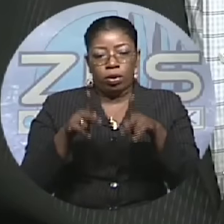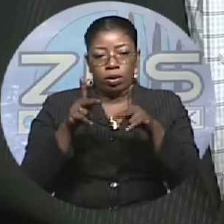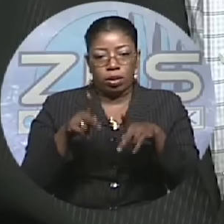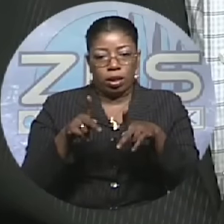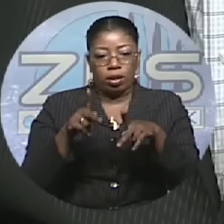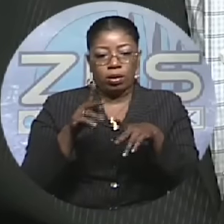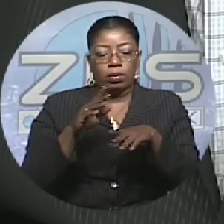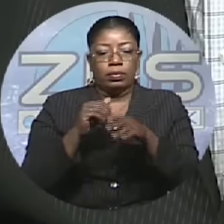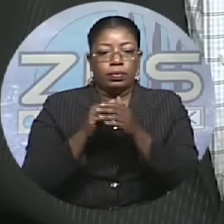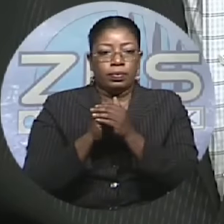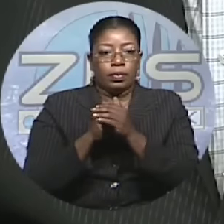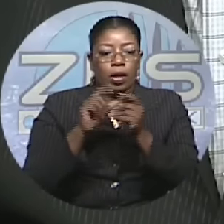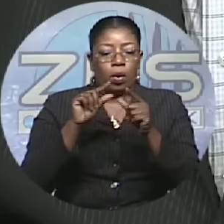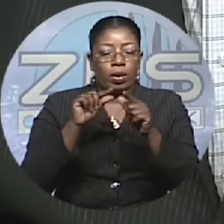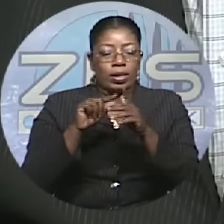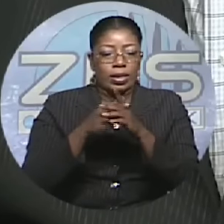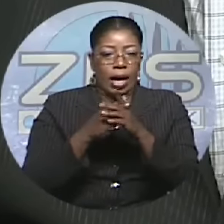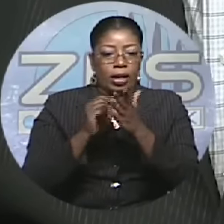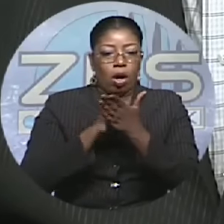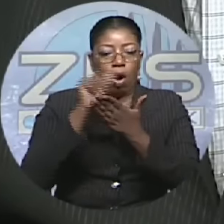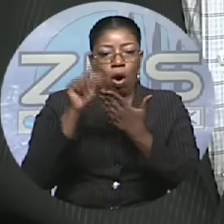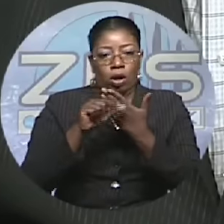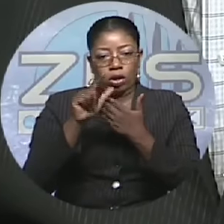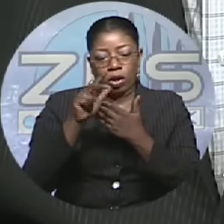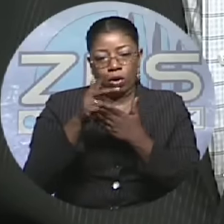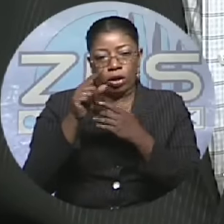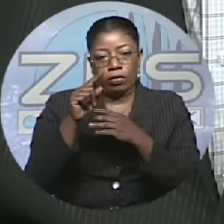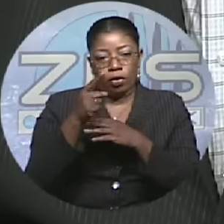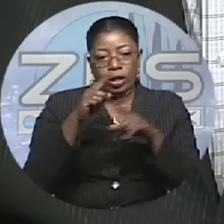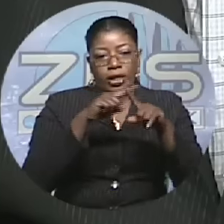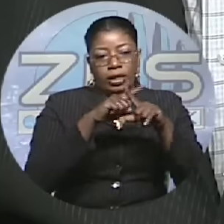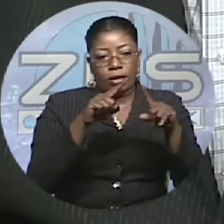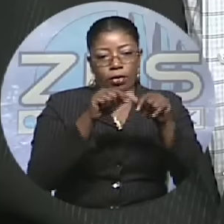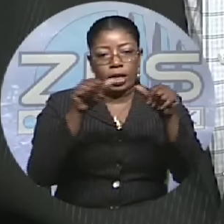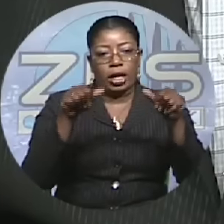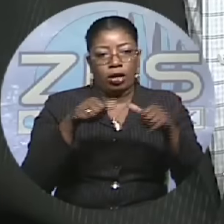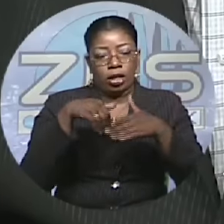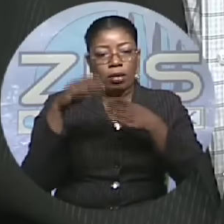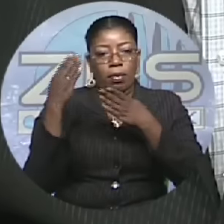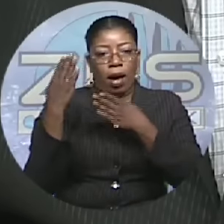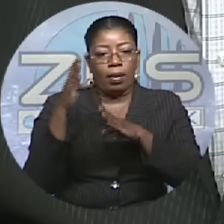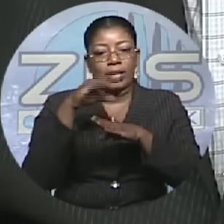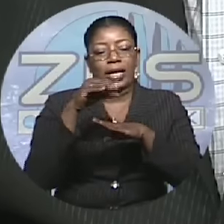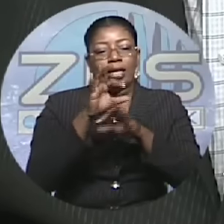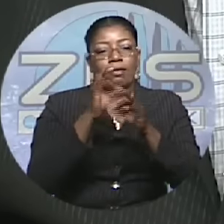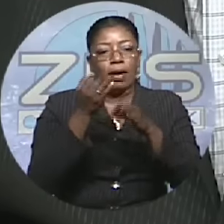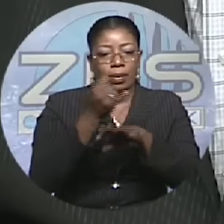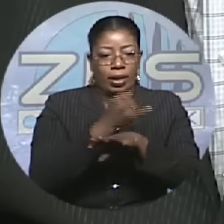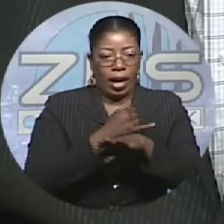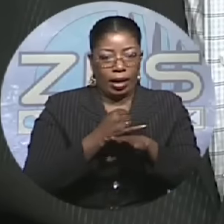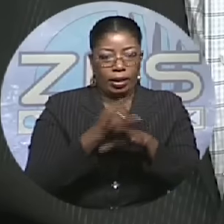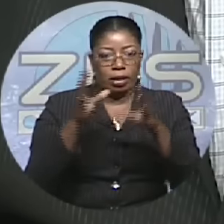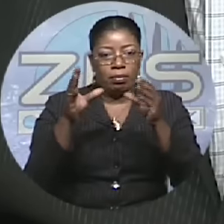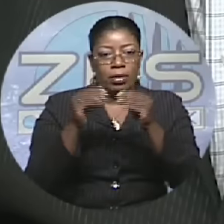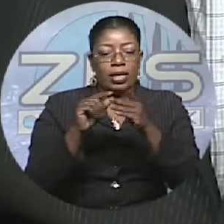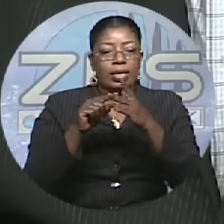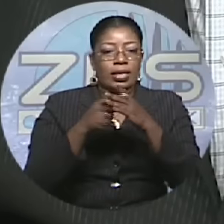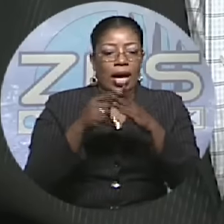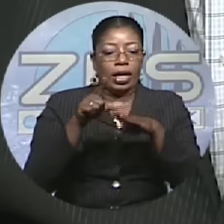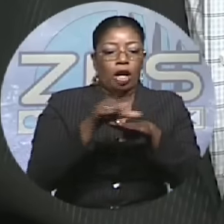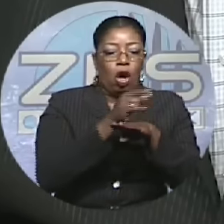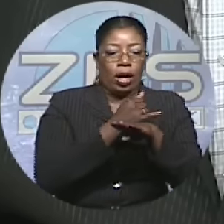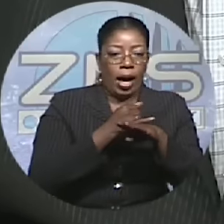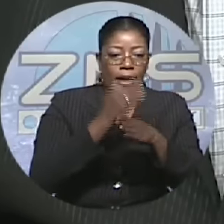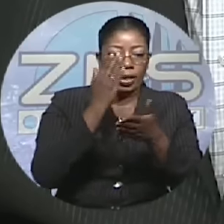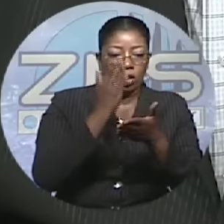begin on Monday, August 31st at various locations in Nassau and the Family Islands. The meetings will start in Long Island